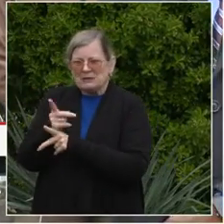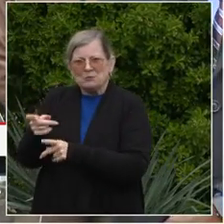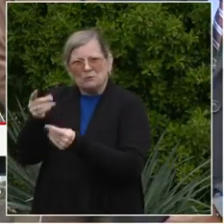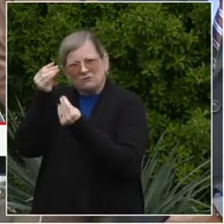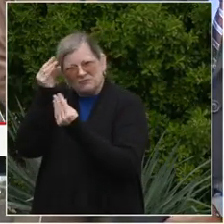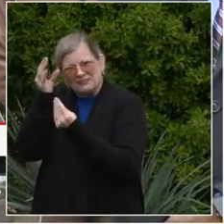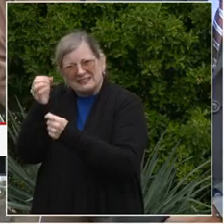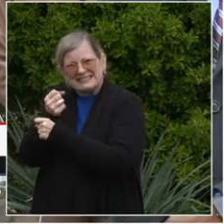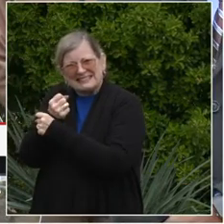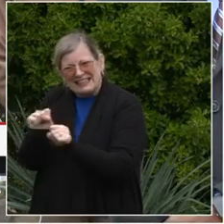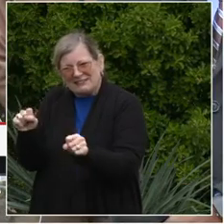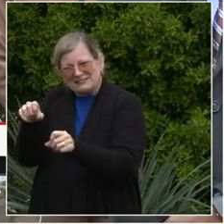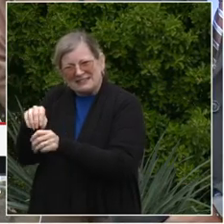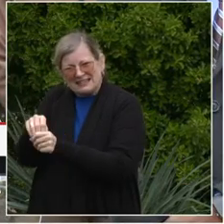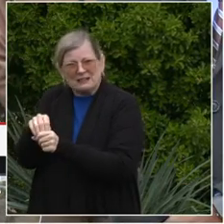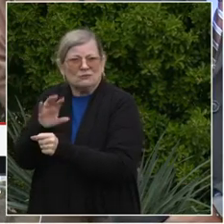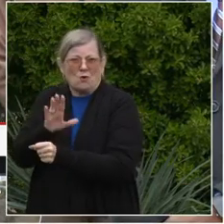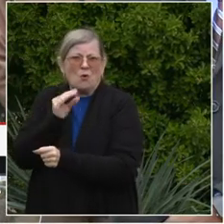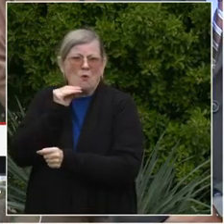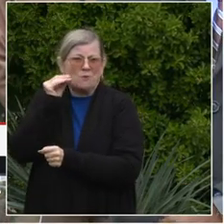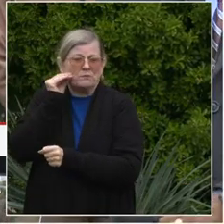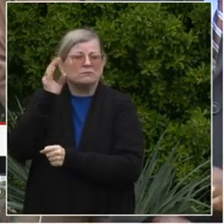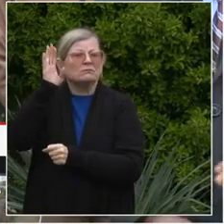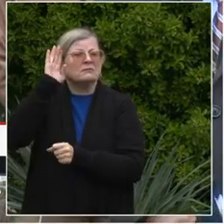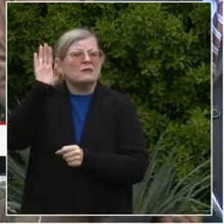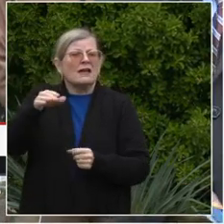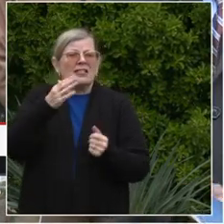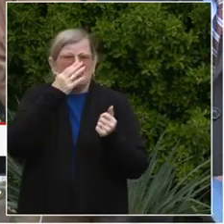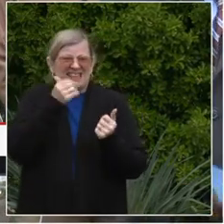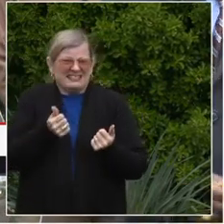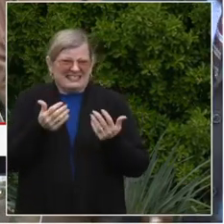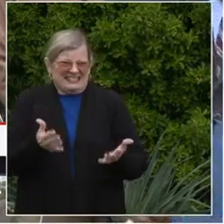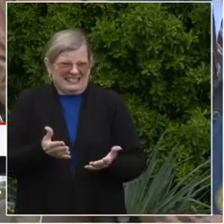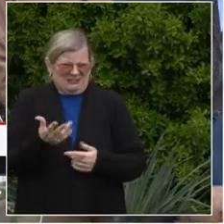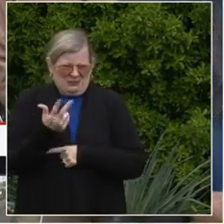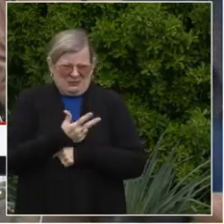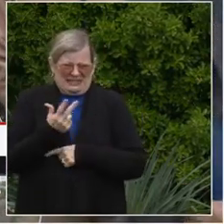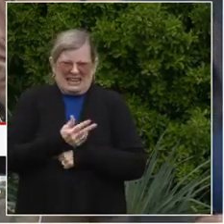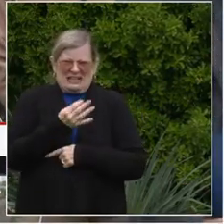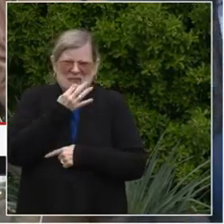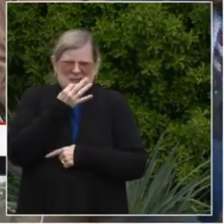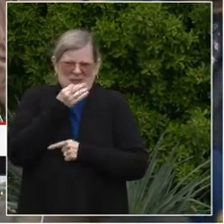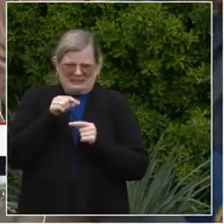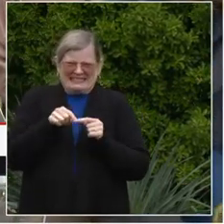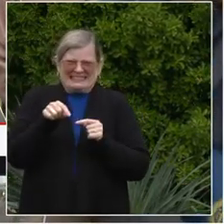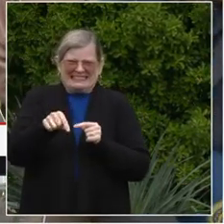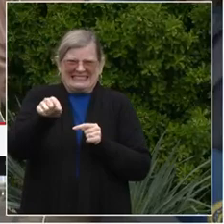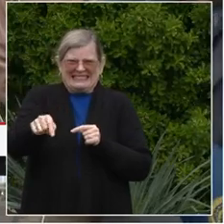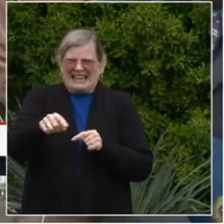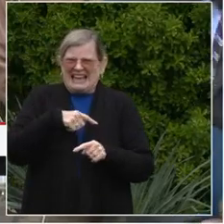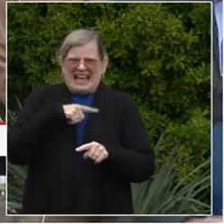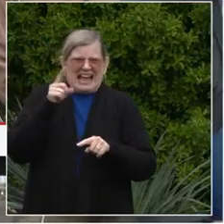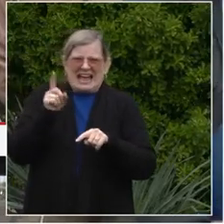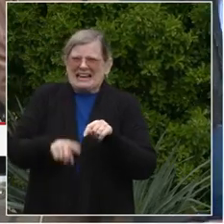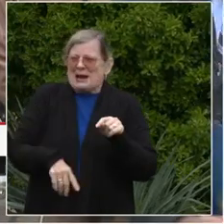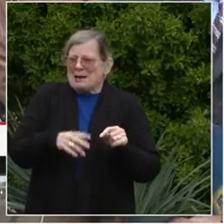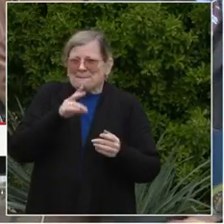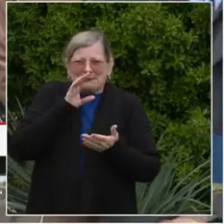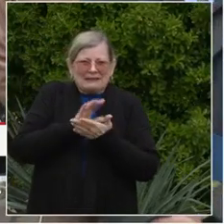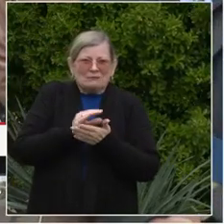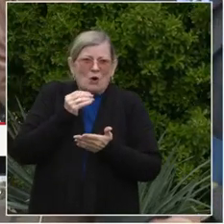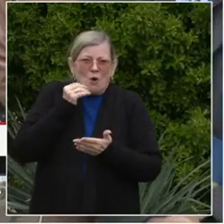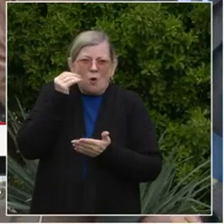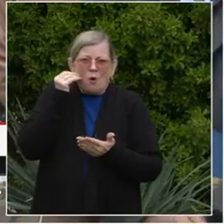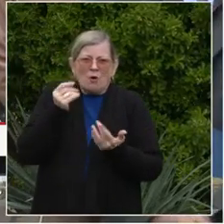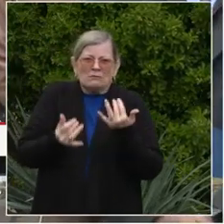homes. Thanksgiving is only 3 days away, and it is the peak for home cooking fires, with more than 3 times the